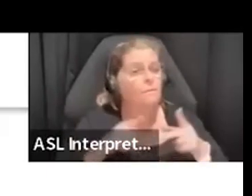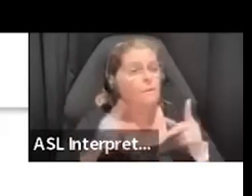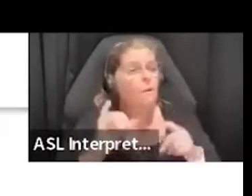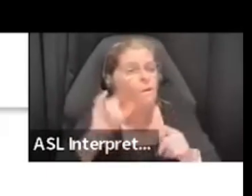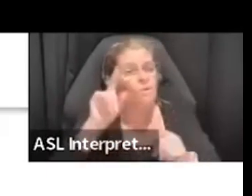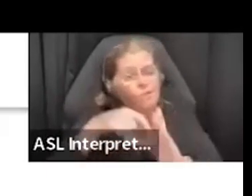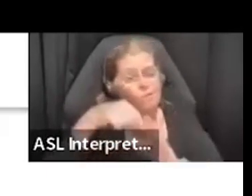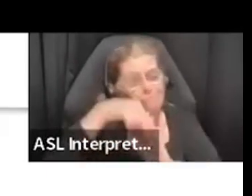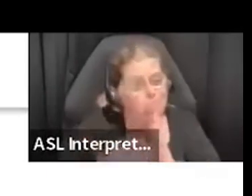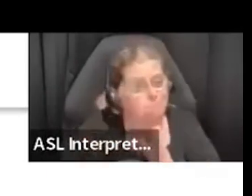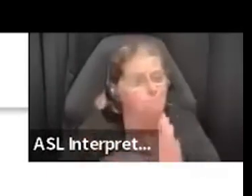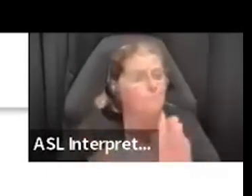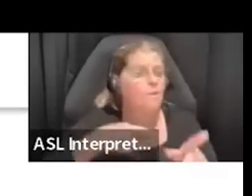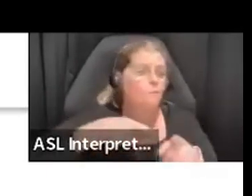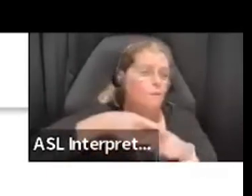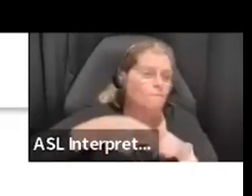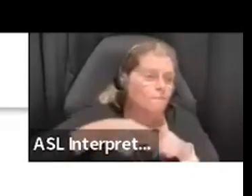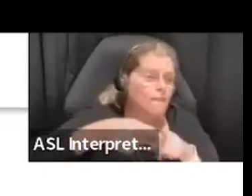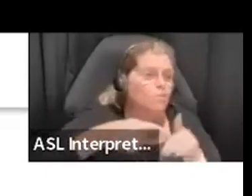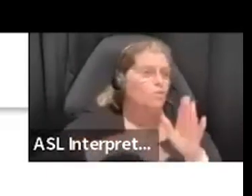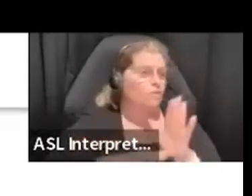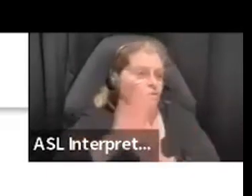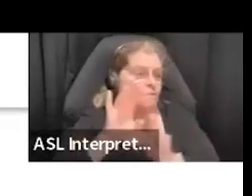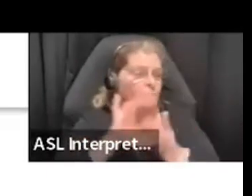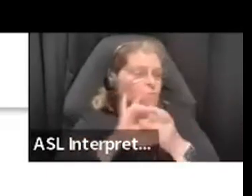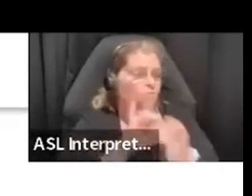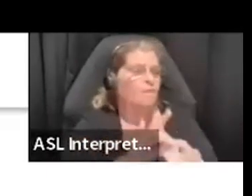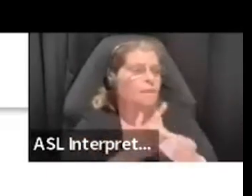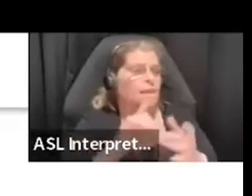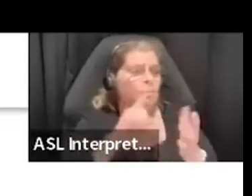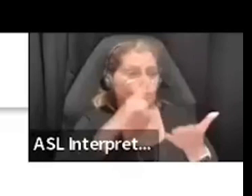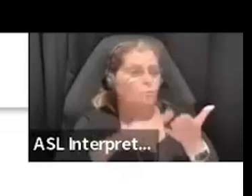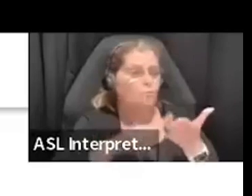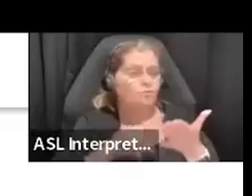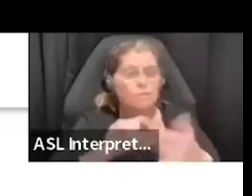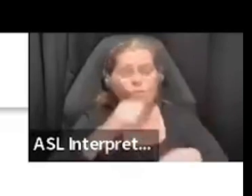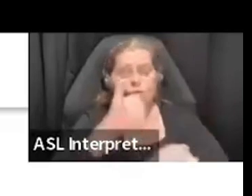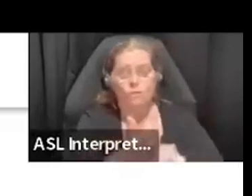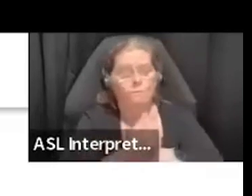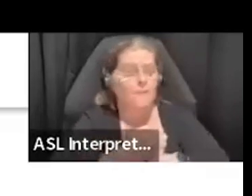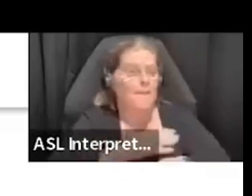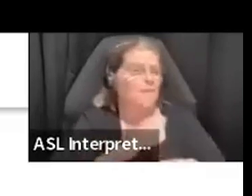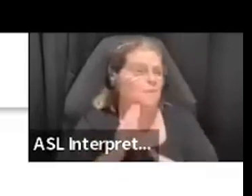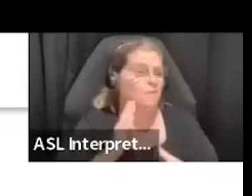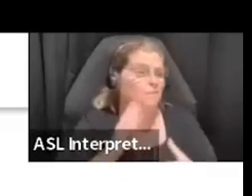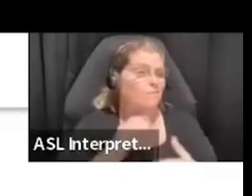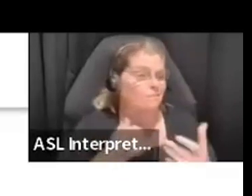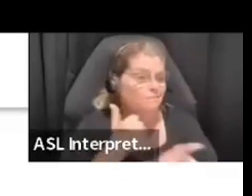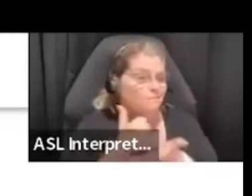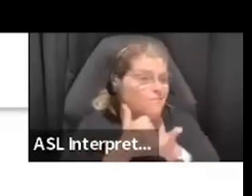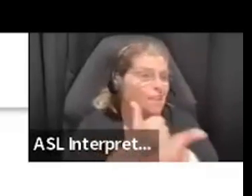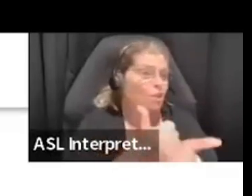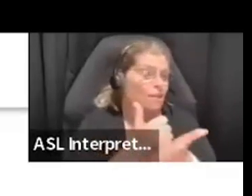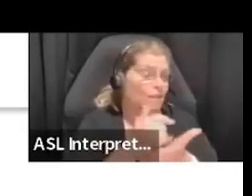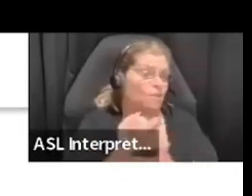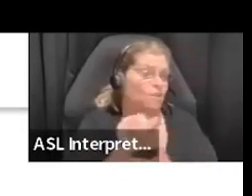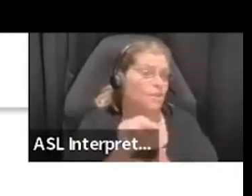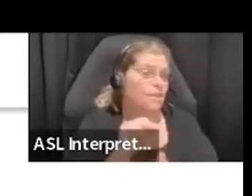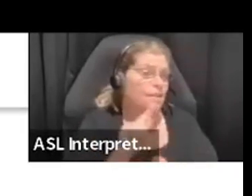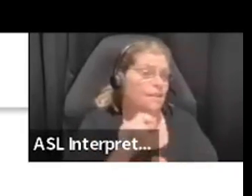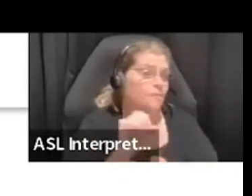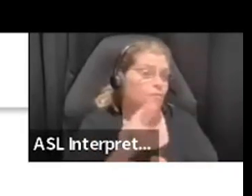intensive professional development related to research-based interventions. And they need to understand the reasons why